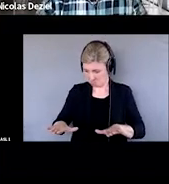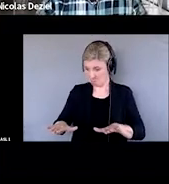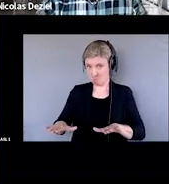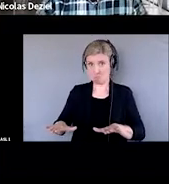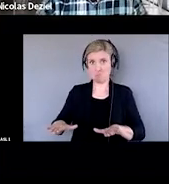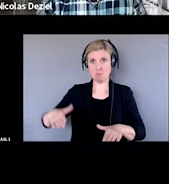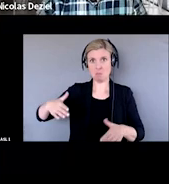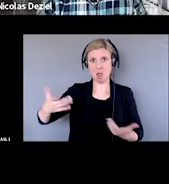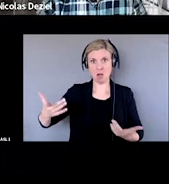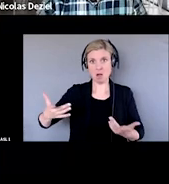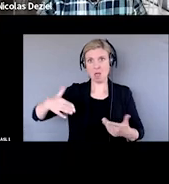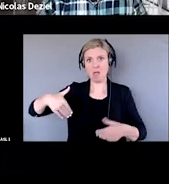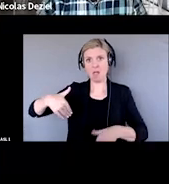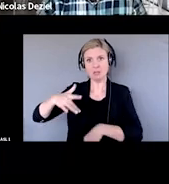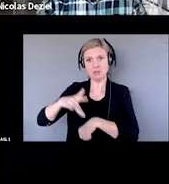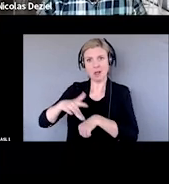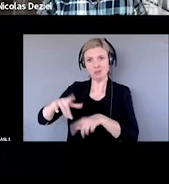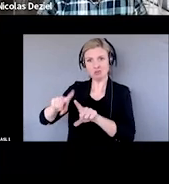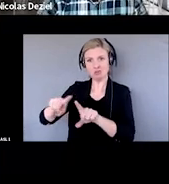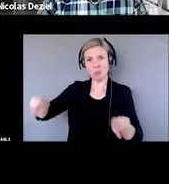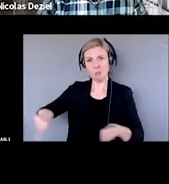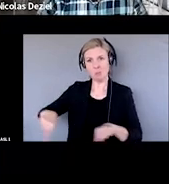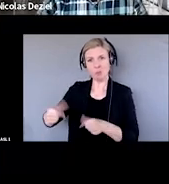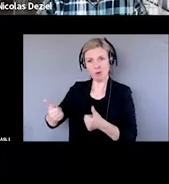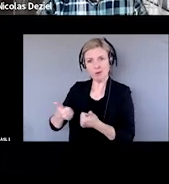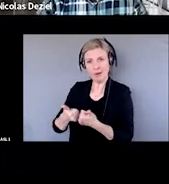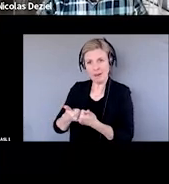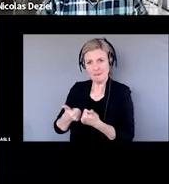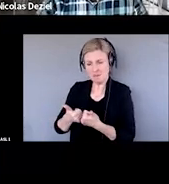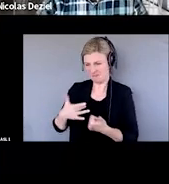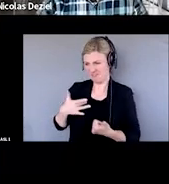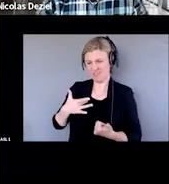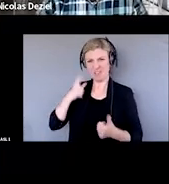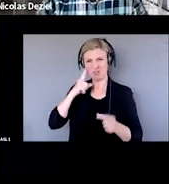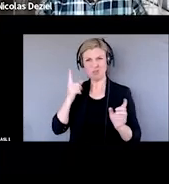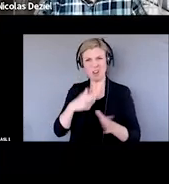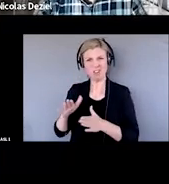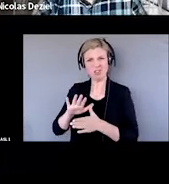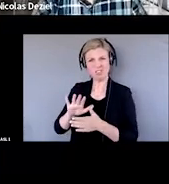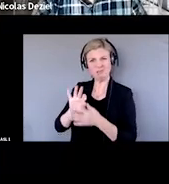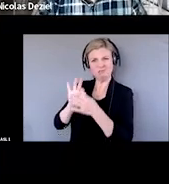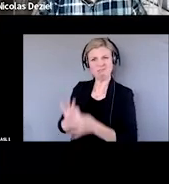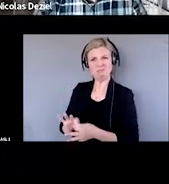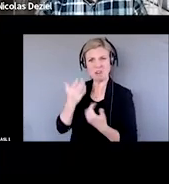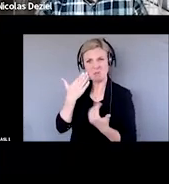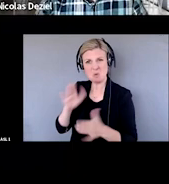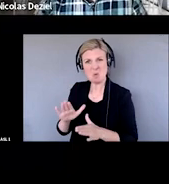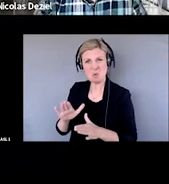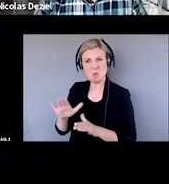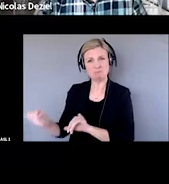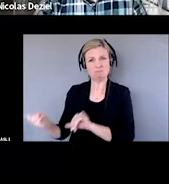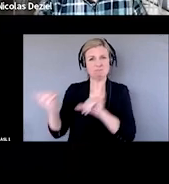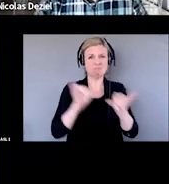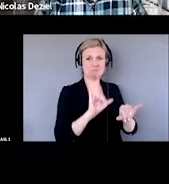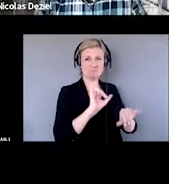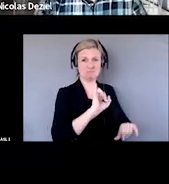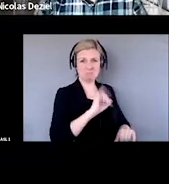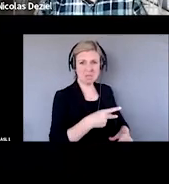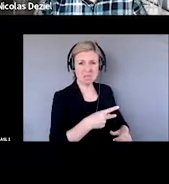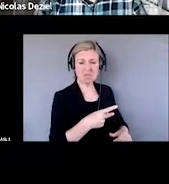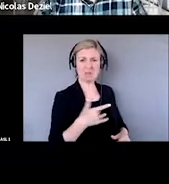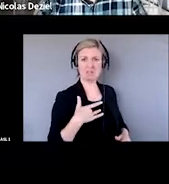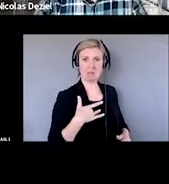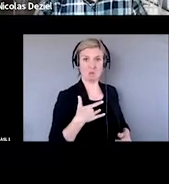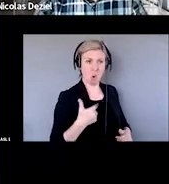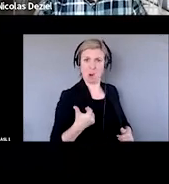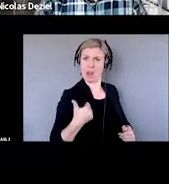strategy going to be like to win. So it's similar, right? You can have a whole bunch of IP technology, copyrightable materials, things